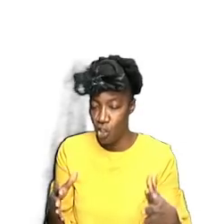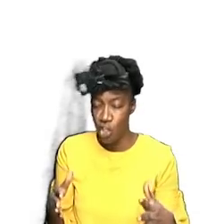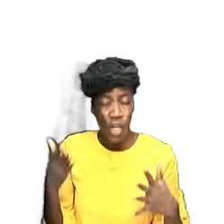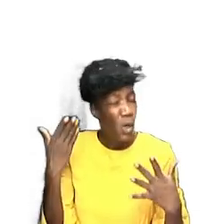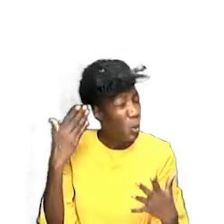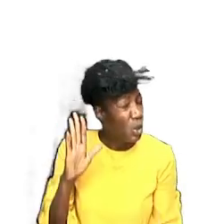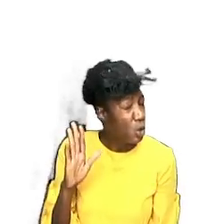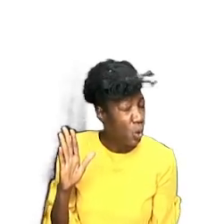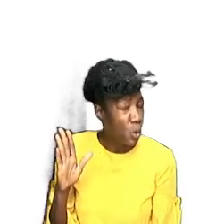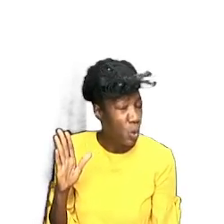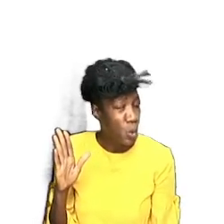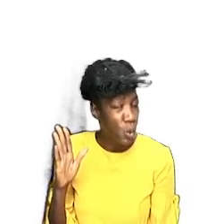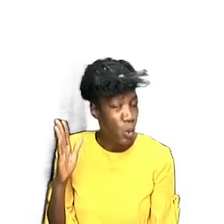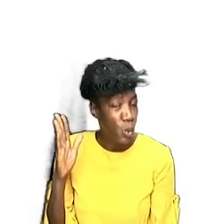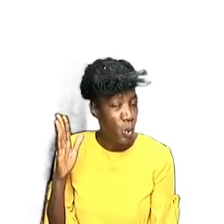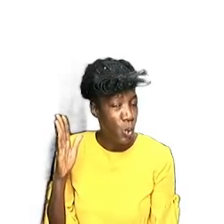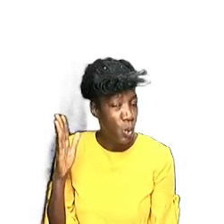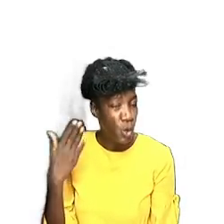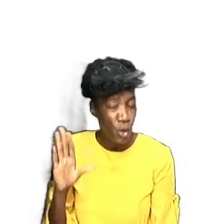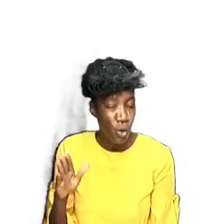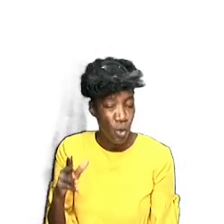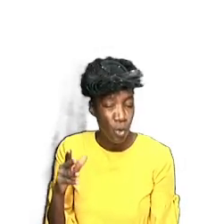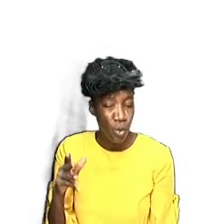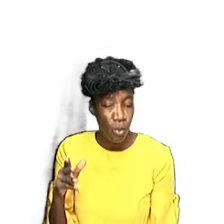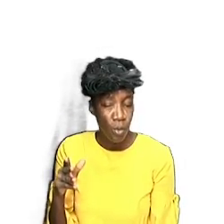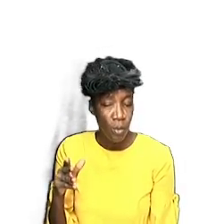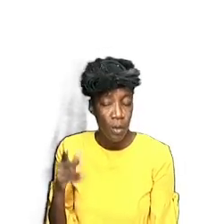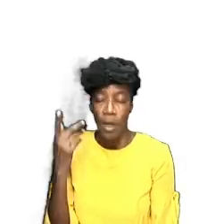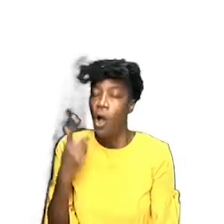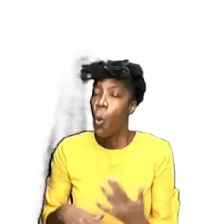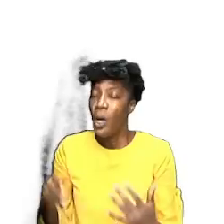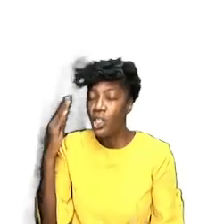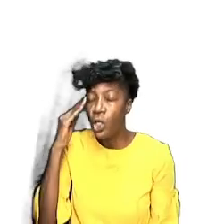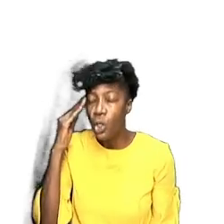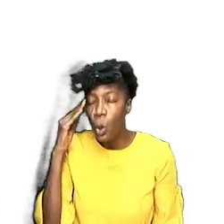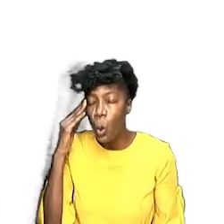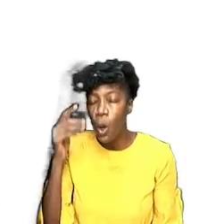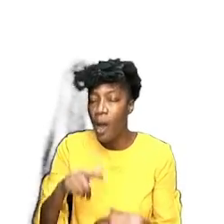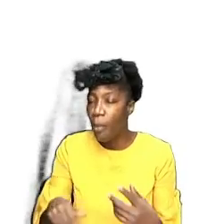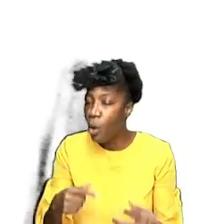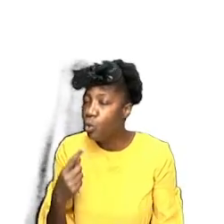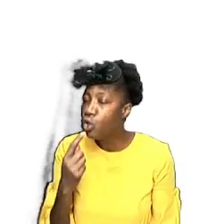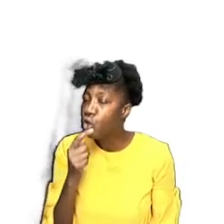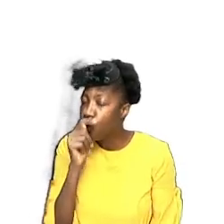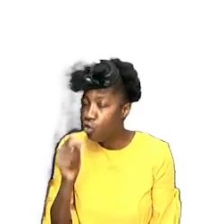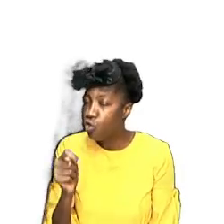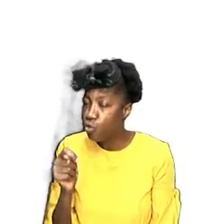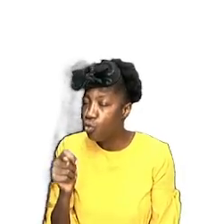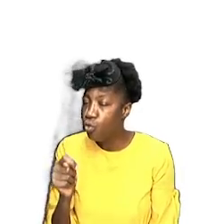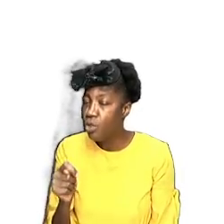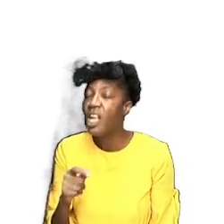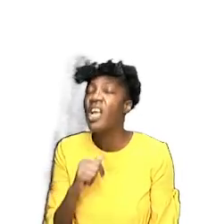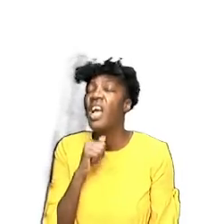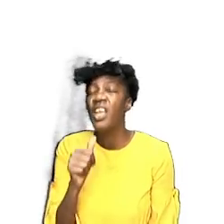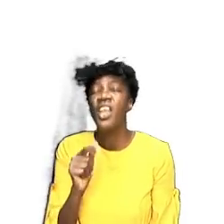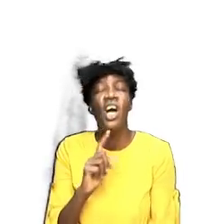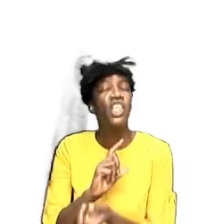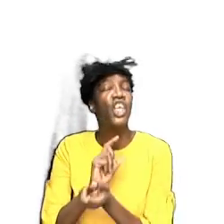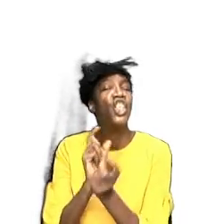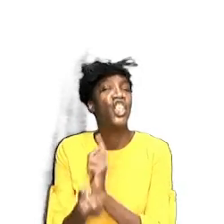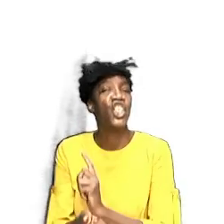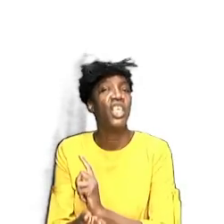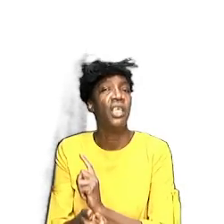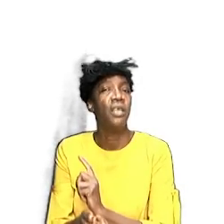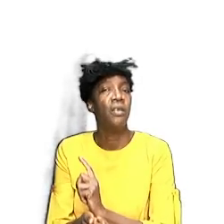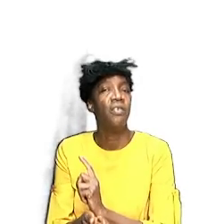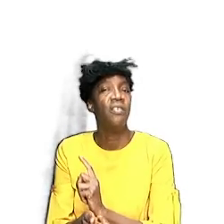know. What we really know about truth is that truth at the end of the day is really unchanging. If it was